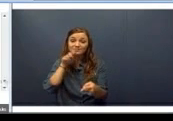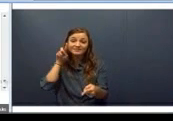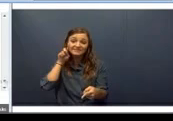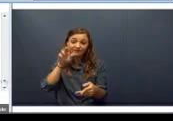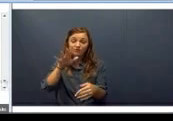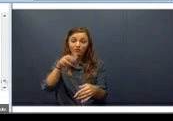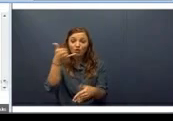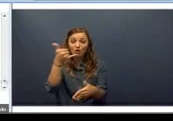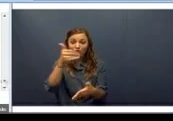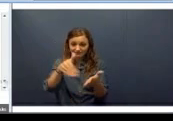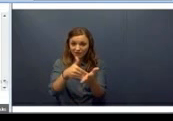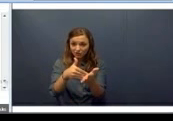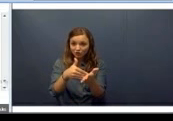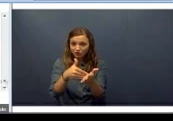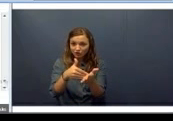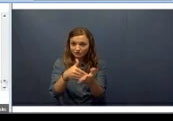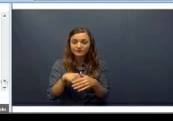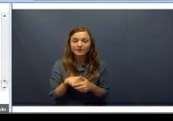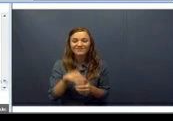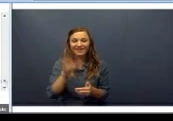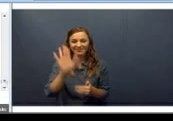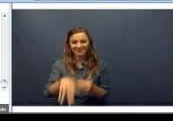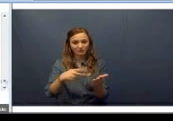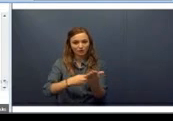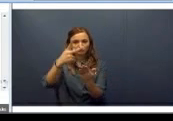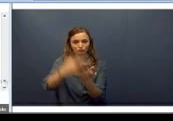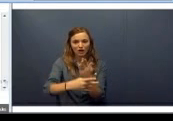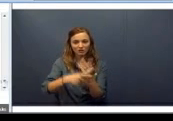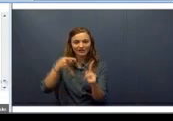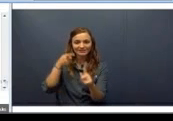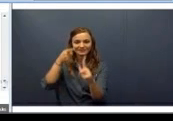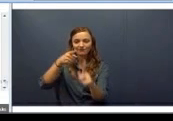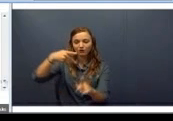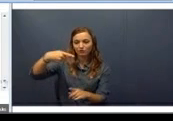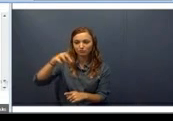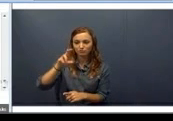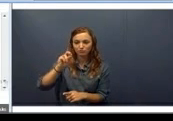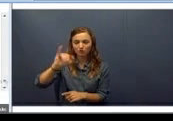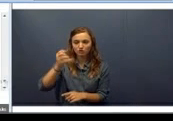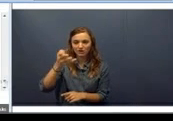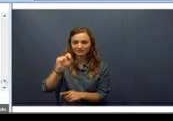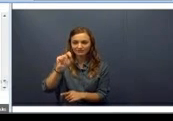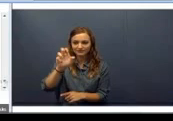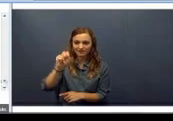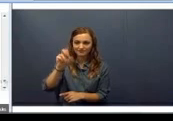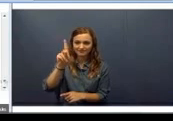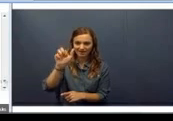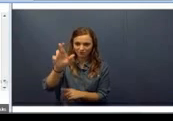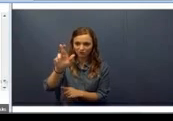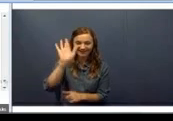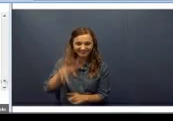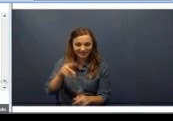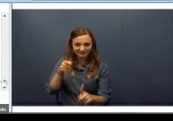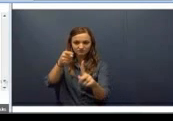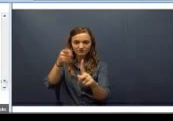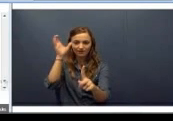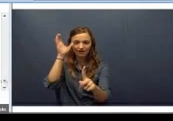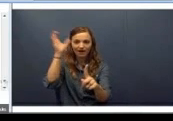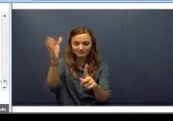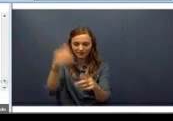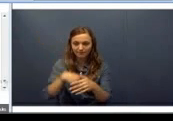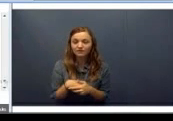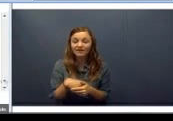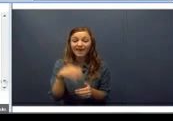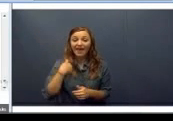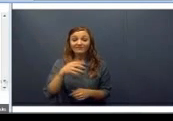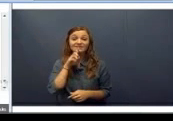that, there's also deaf-to-deaf centers that we're looking at, and that's what Project Endeavor's concept is,